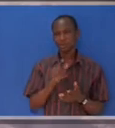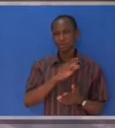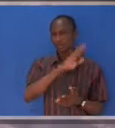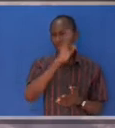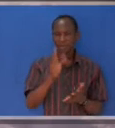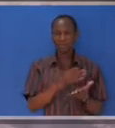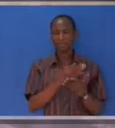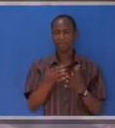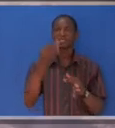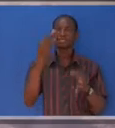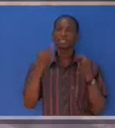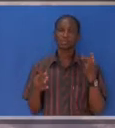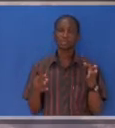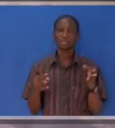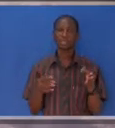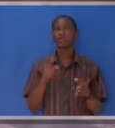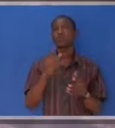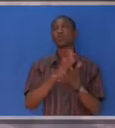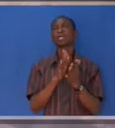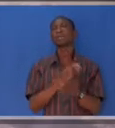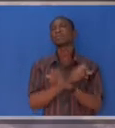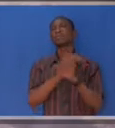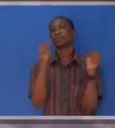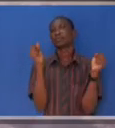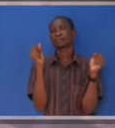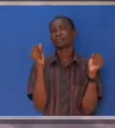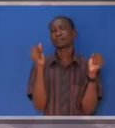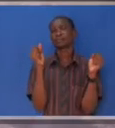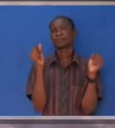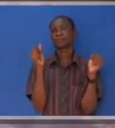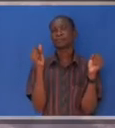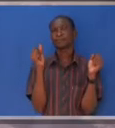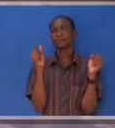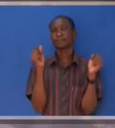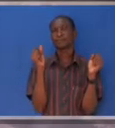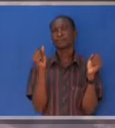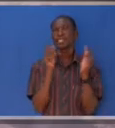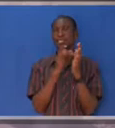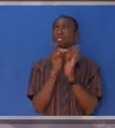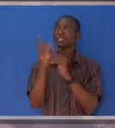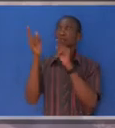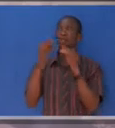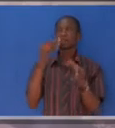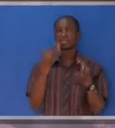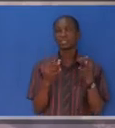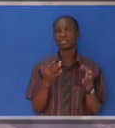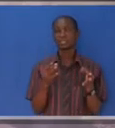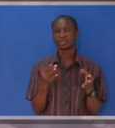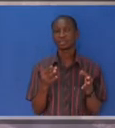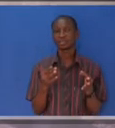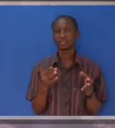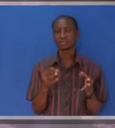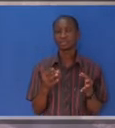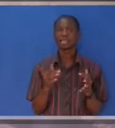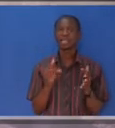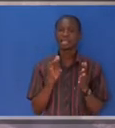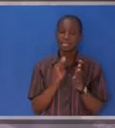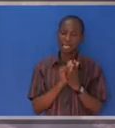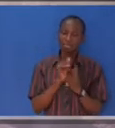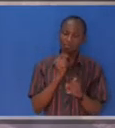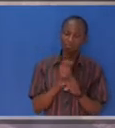atemu da no oho so ho beje wo nkwa Jesus e na atemu da obebe bebu ate enu na Bible aka